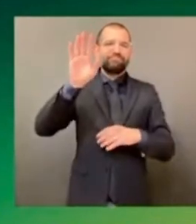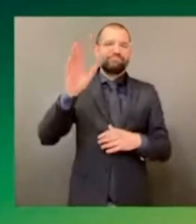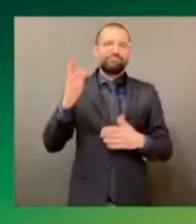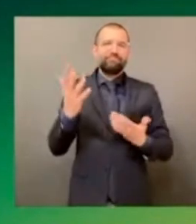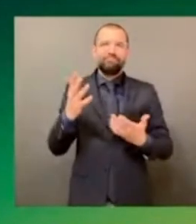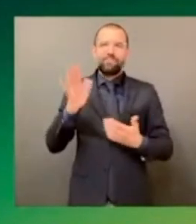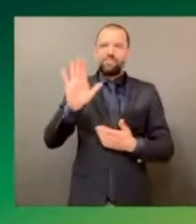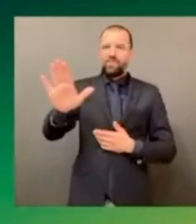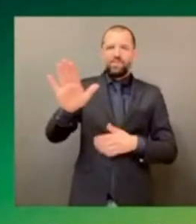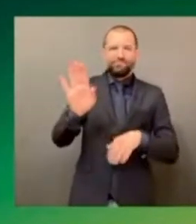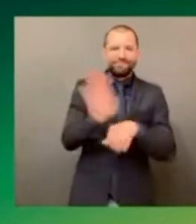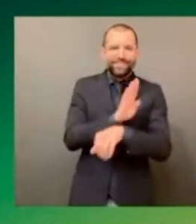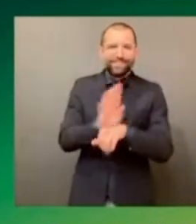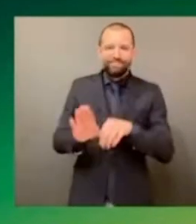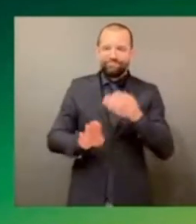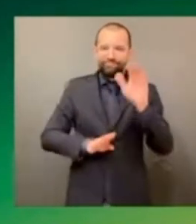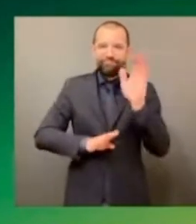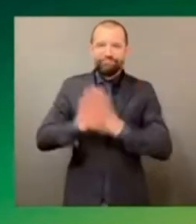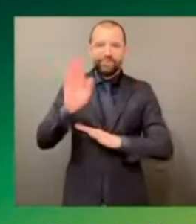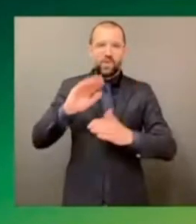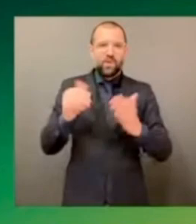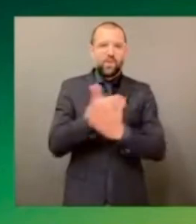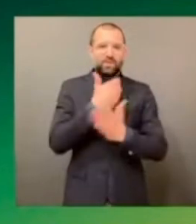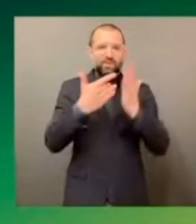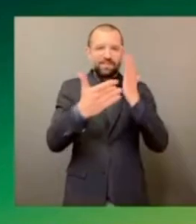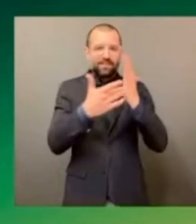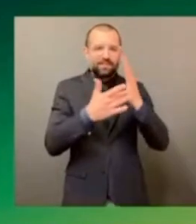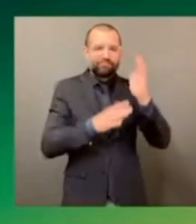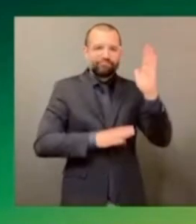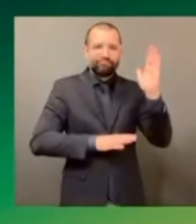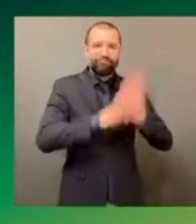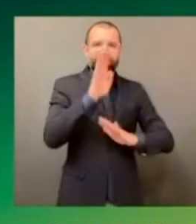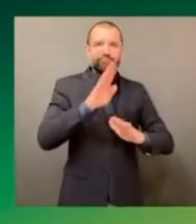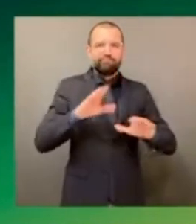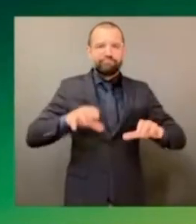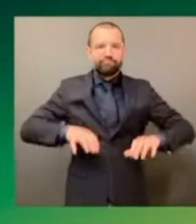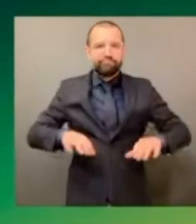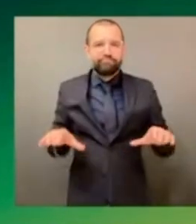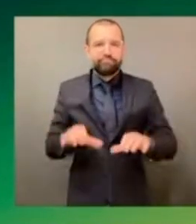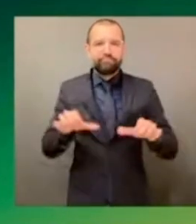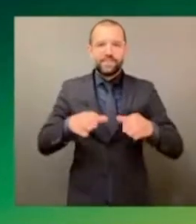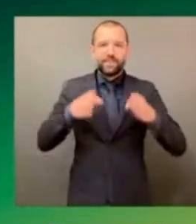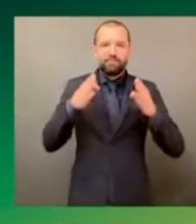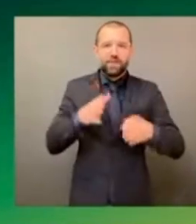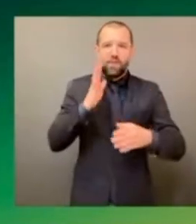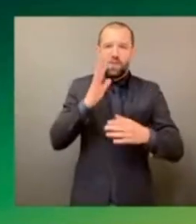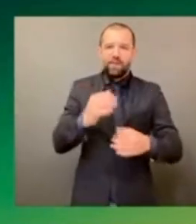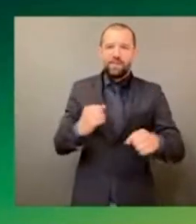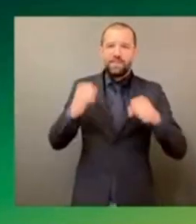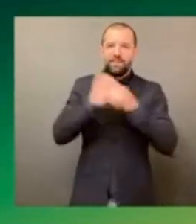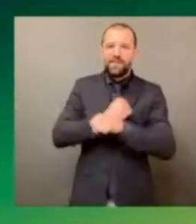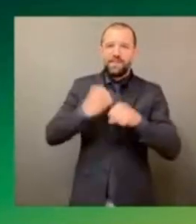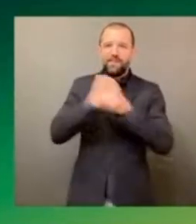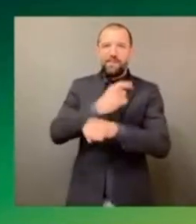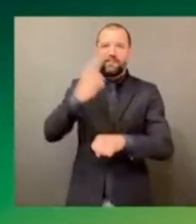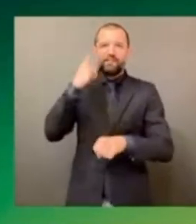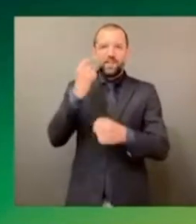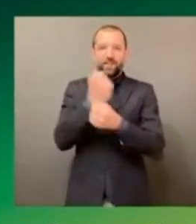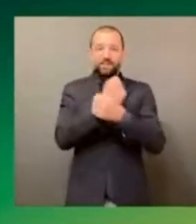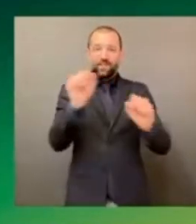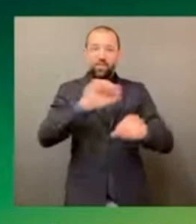digital breakthrough, the activist who will fight for the dignity of every human being, students